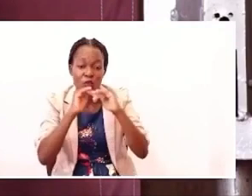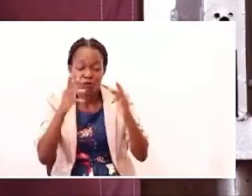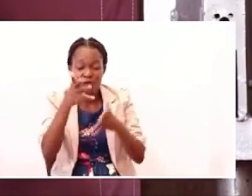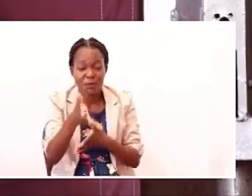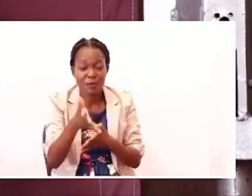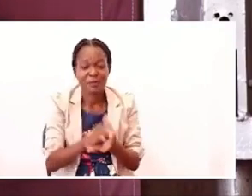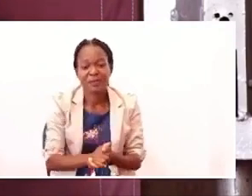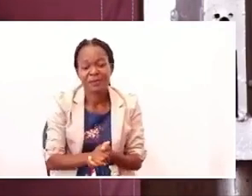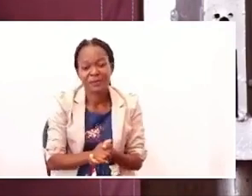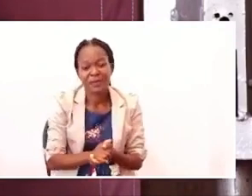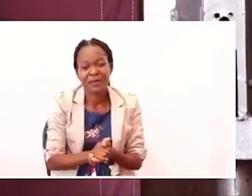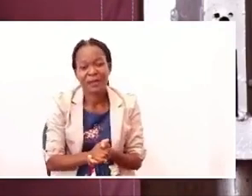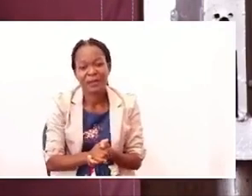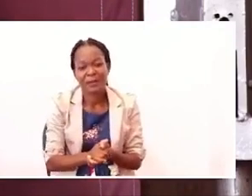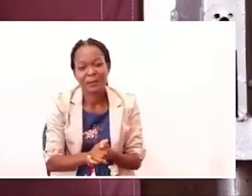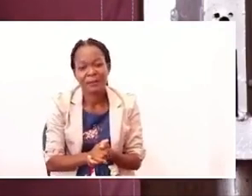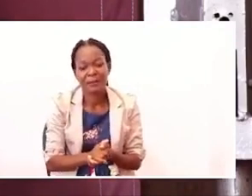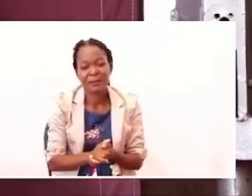obviously mean